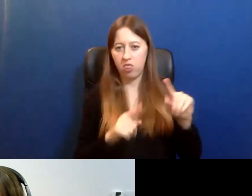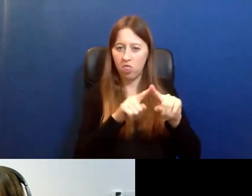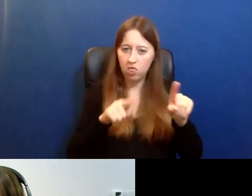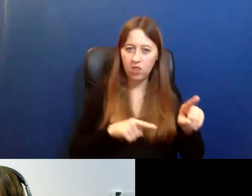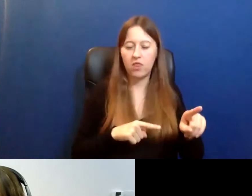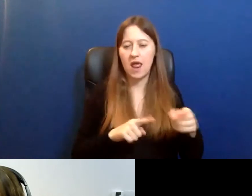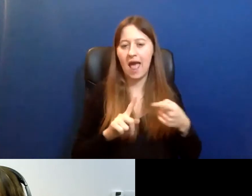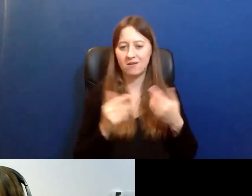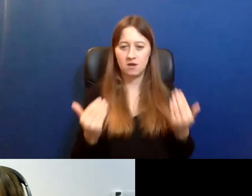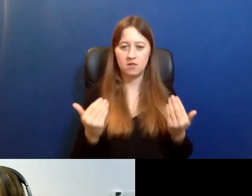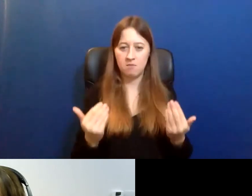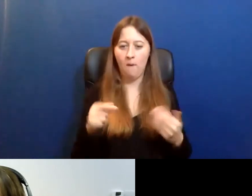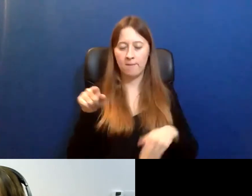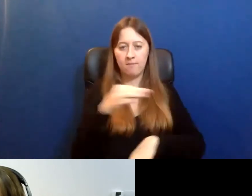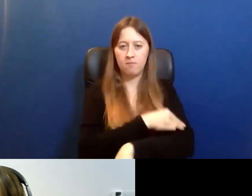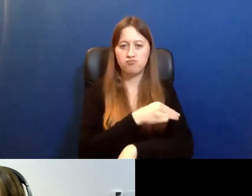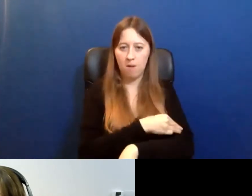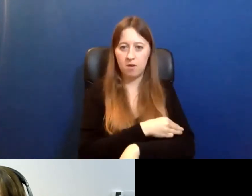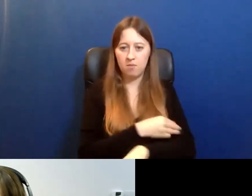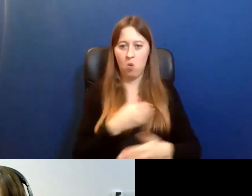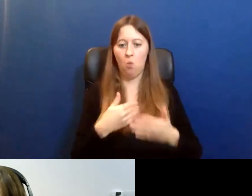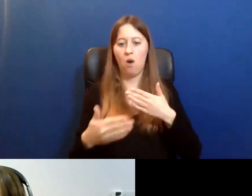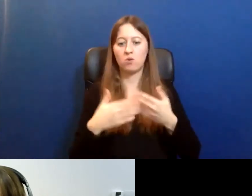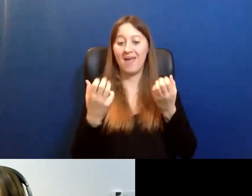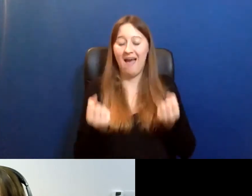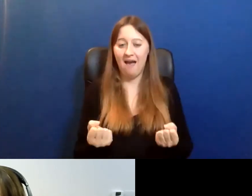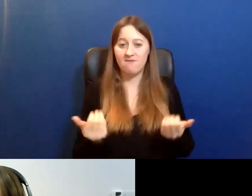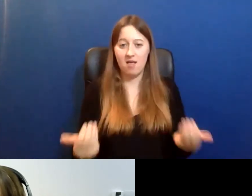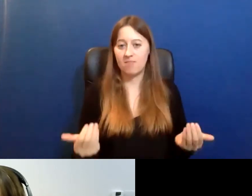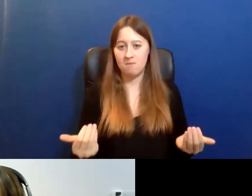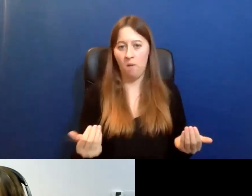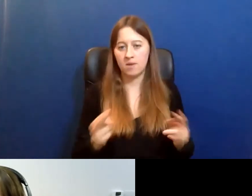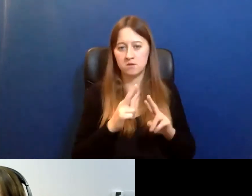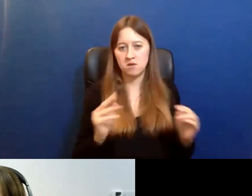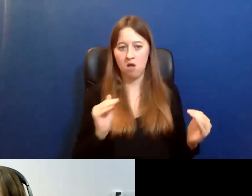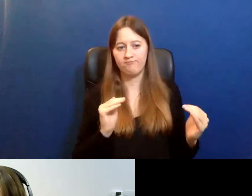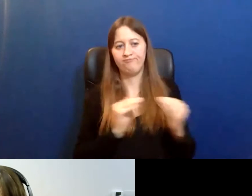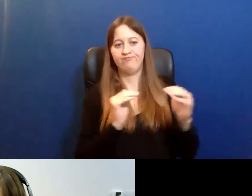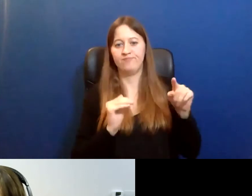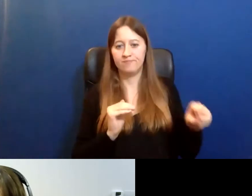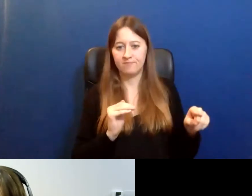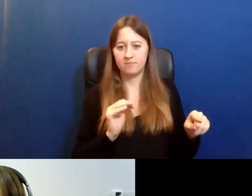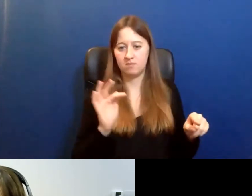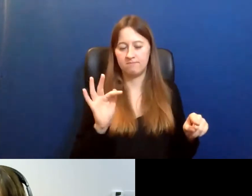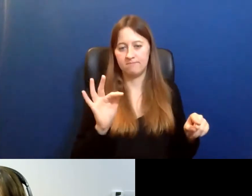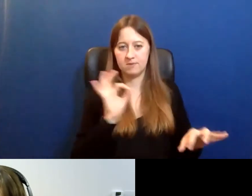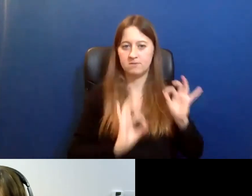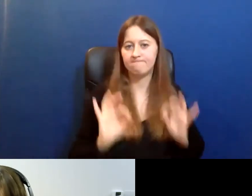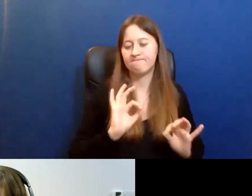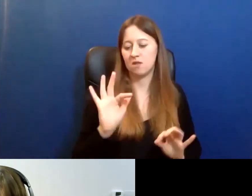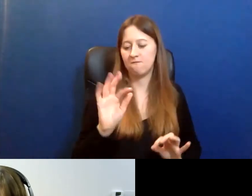available measures. They're not really suitable for all. I mean, I think the actual format, you know, is too